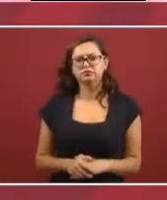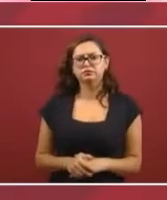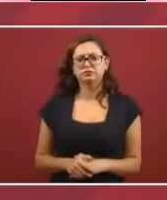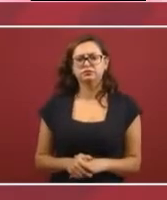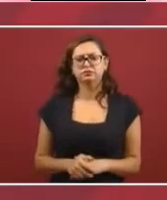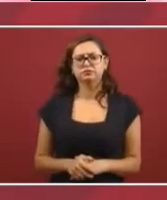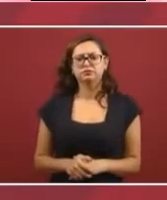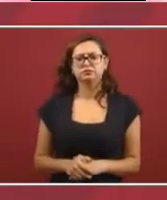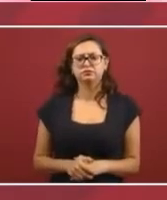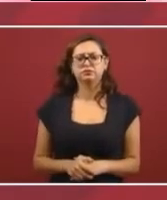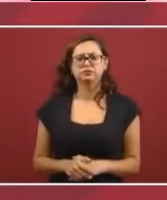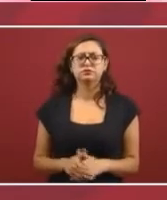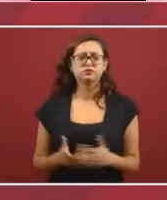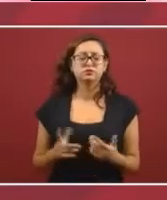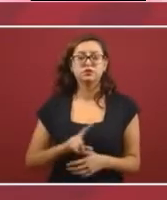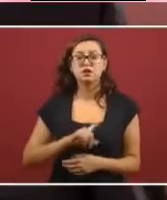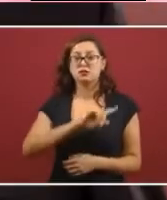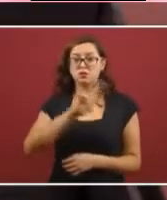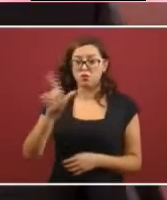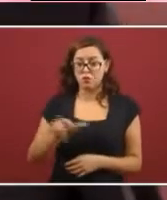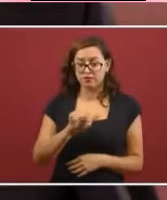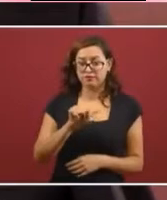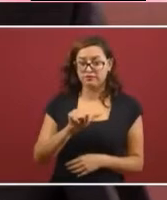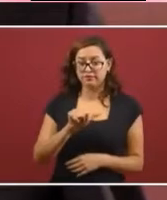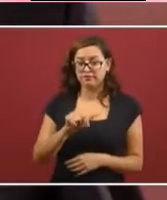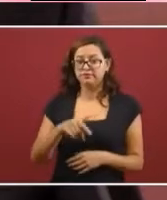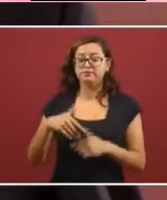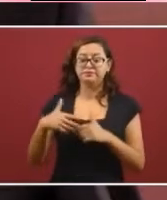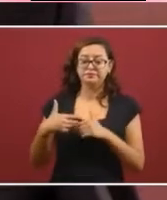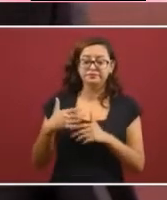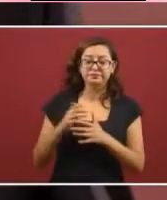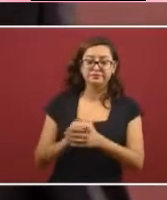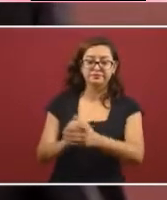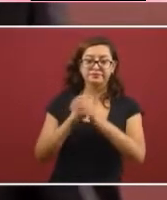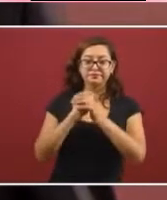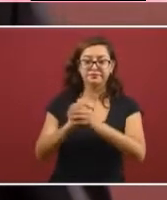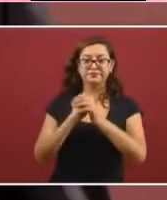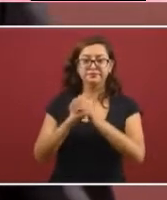and with a system of like a,